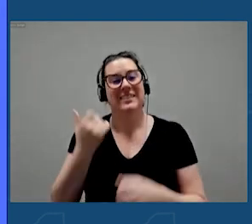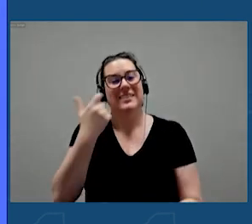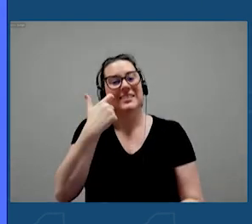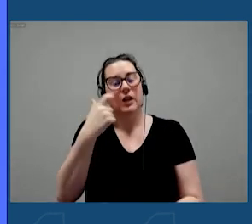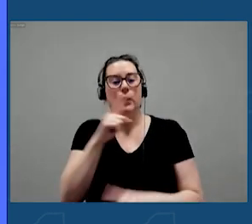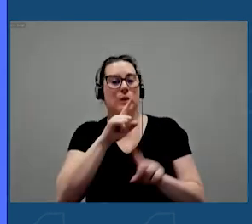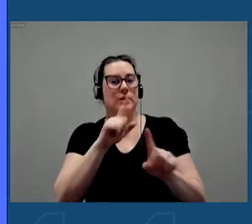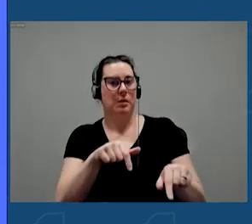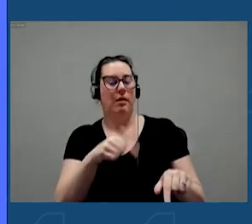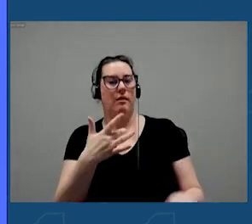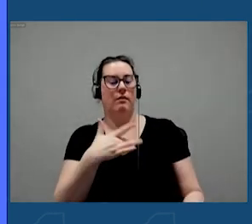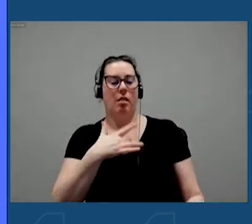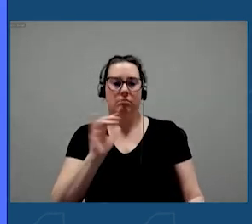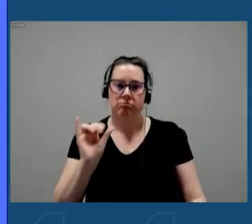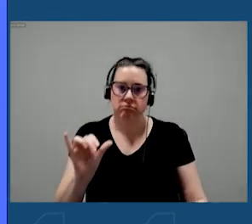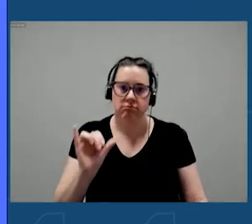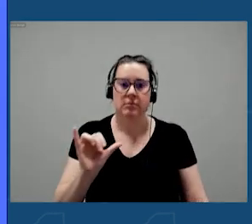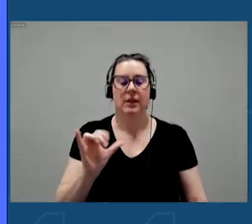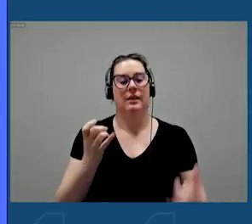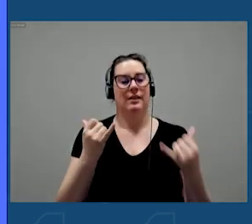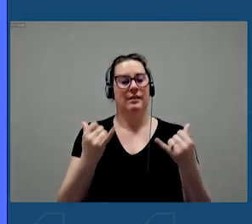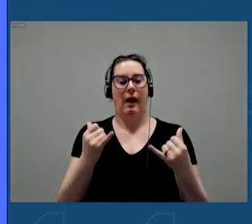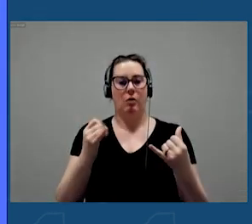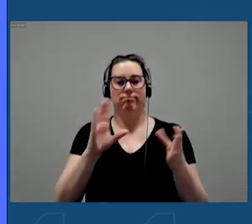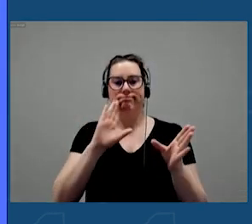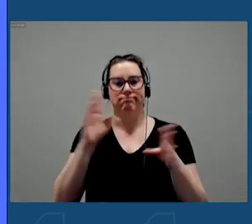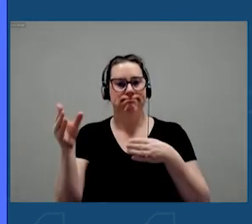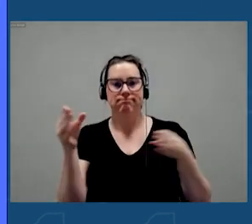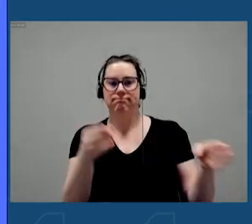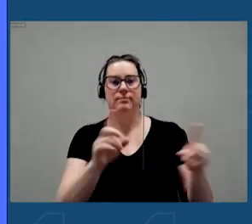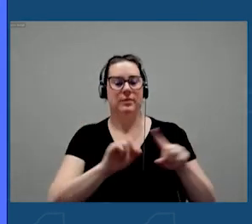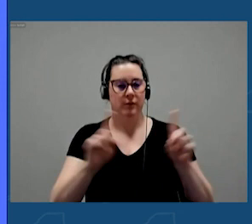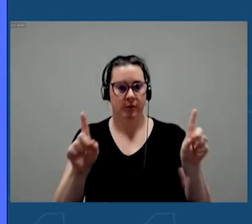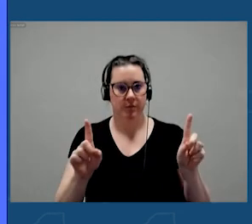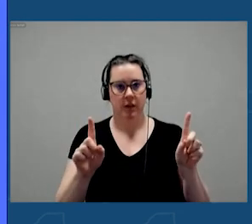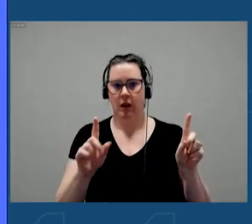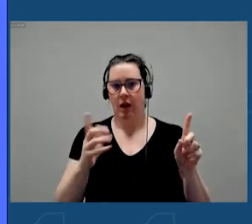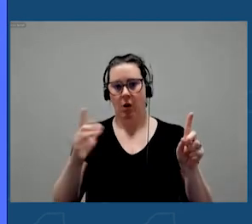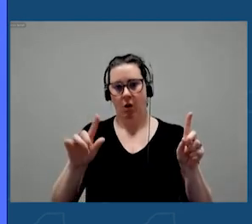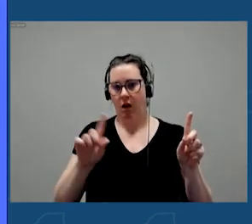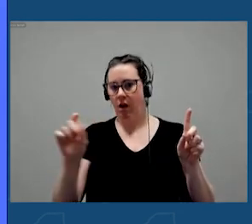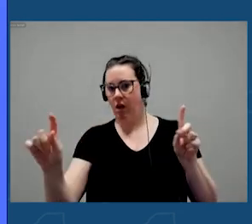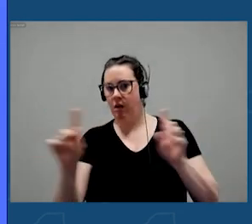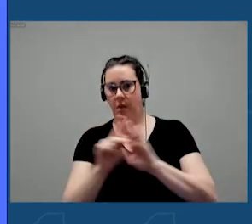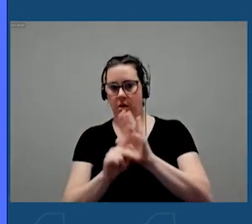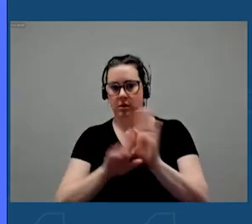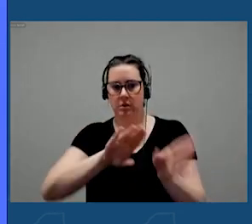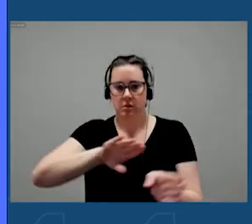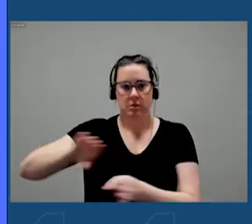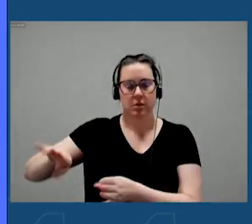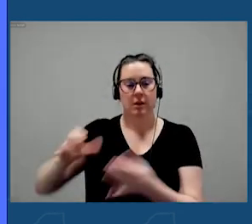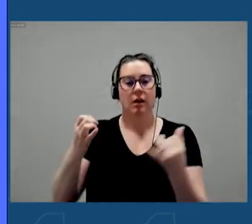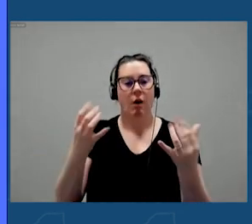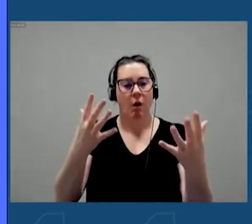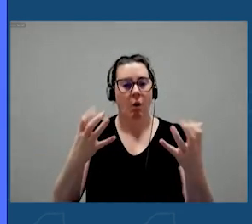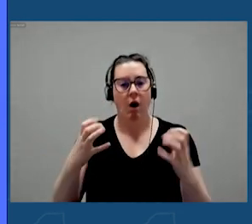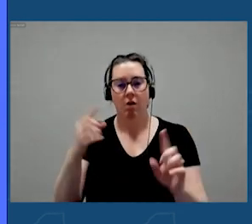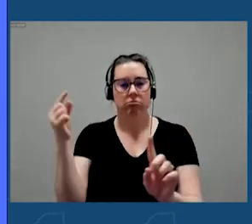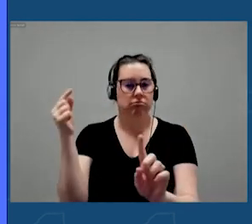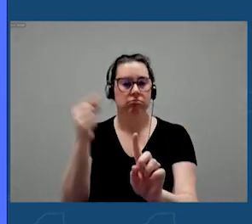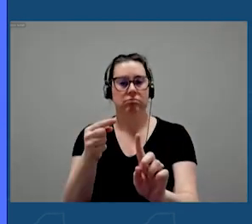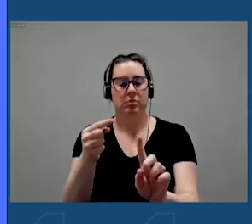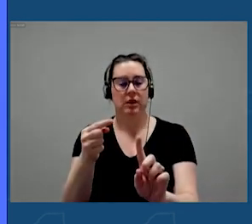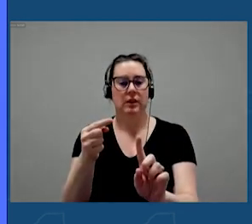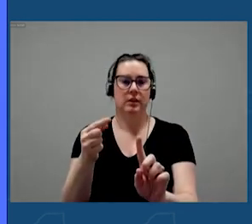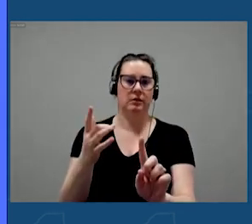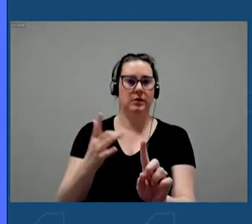really compels me to take this in a different direction. Instead of asking you another question about policy, I want to ask you a question about temperament